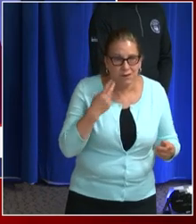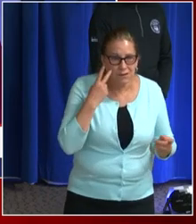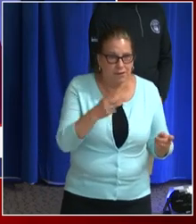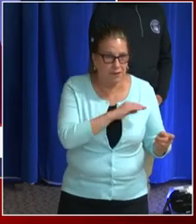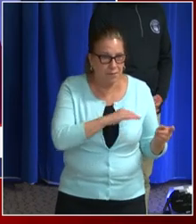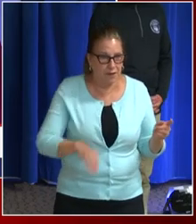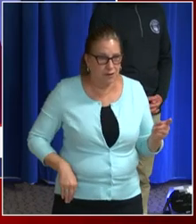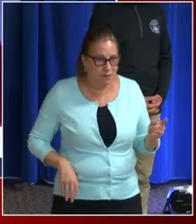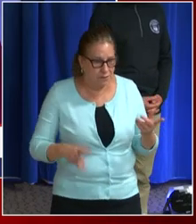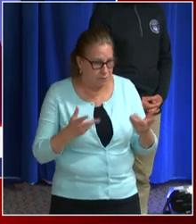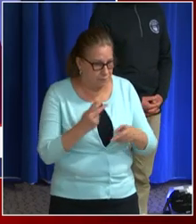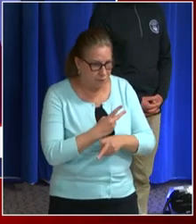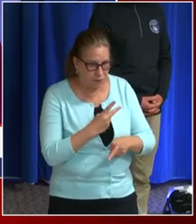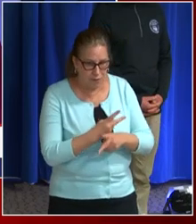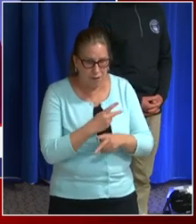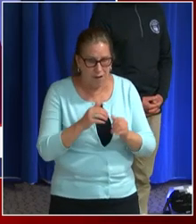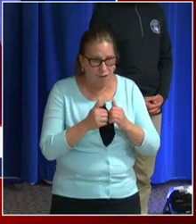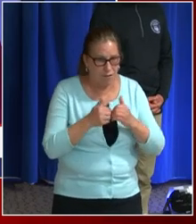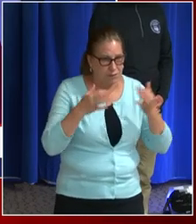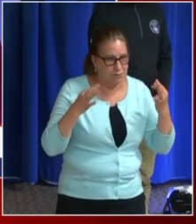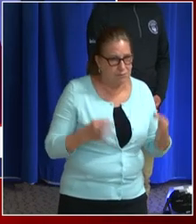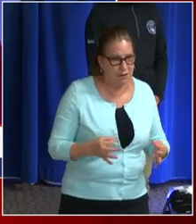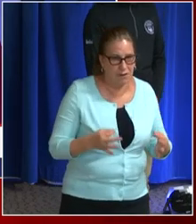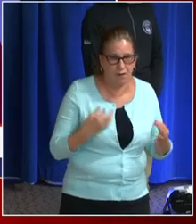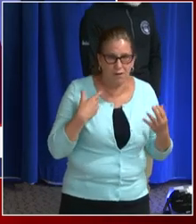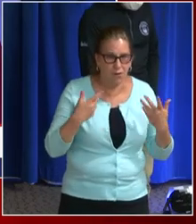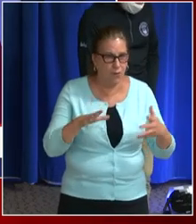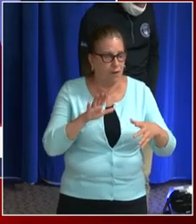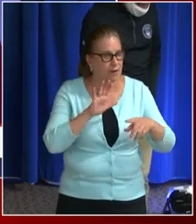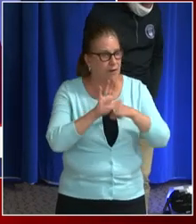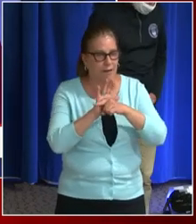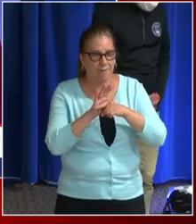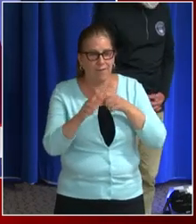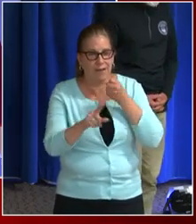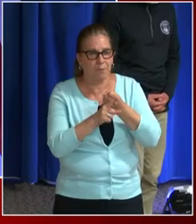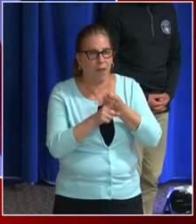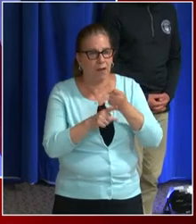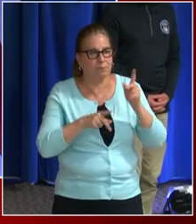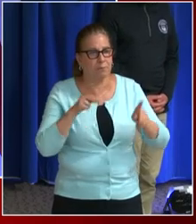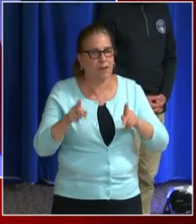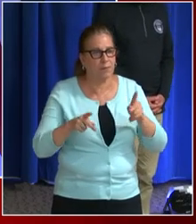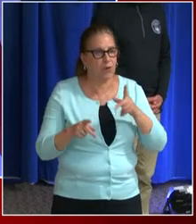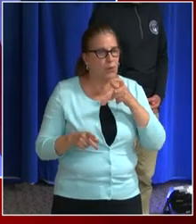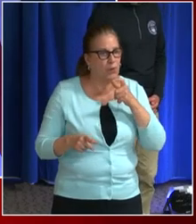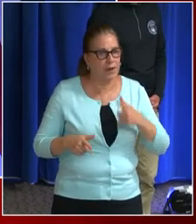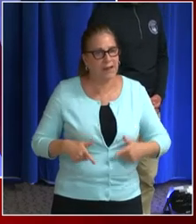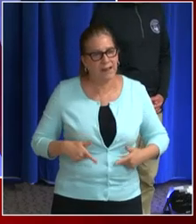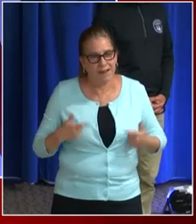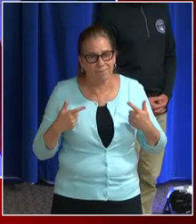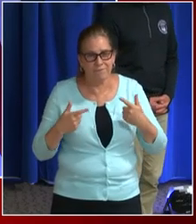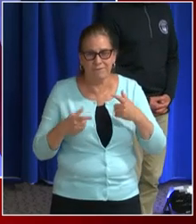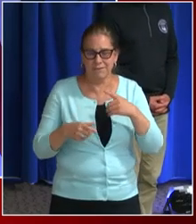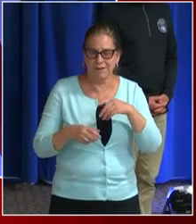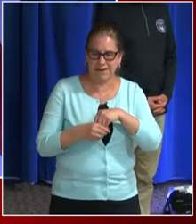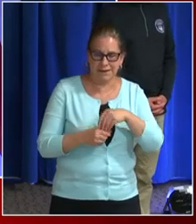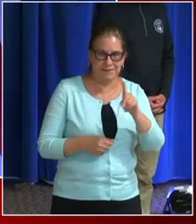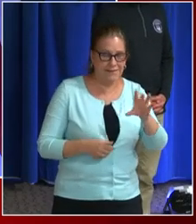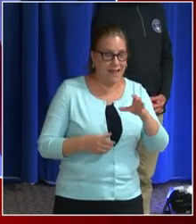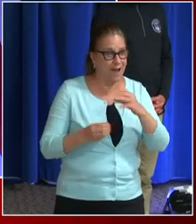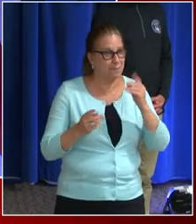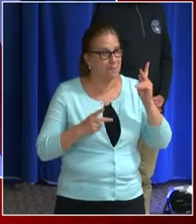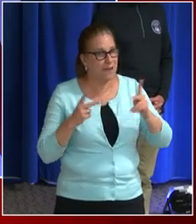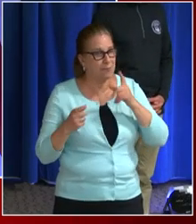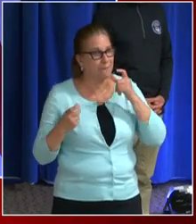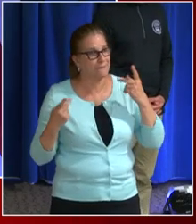to negatively impact the people who live and visit the District of Columbia. But that decision was made